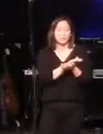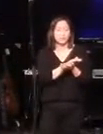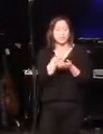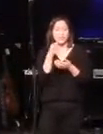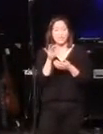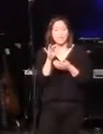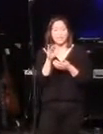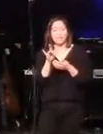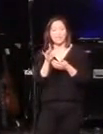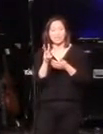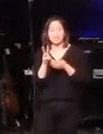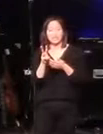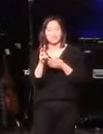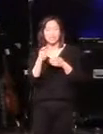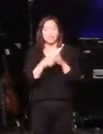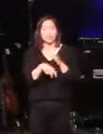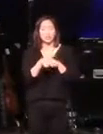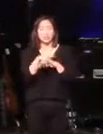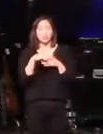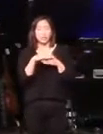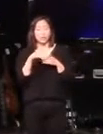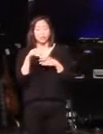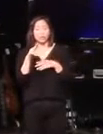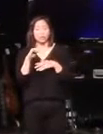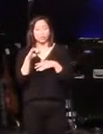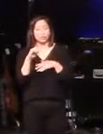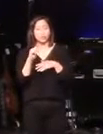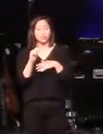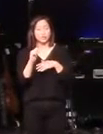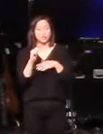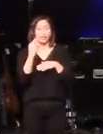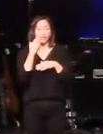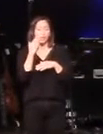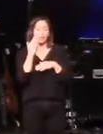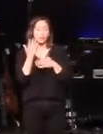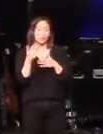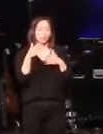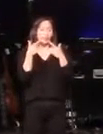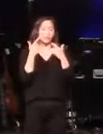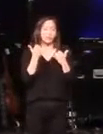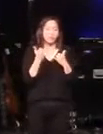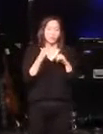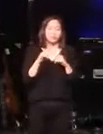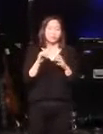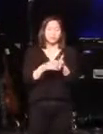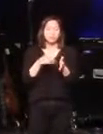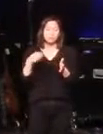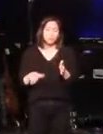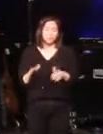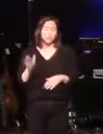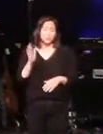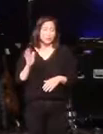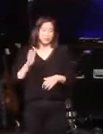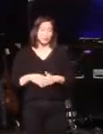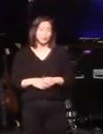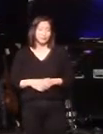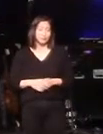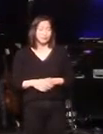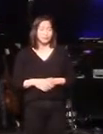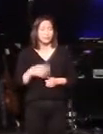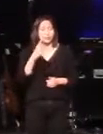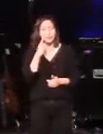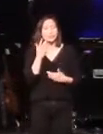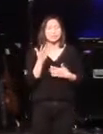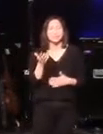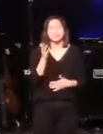me. I know you're laughing now, but that time it was crazy to me. And I said, "What, God, what are you going to